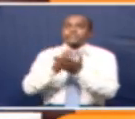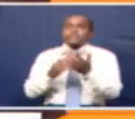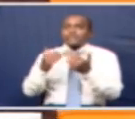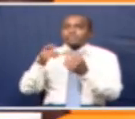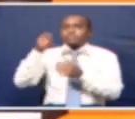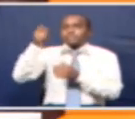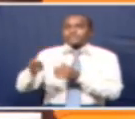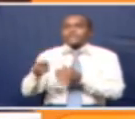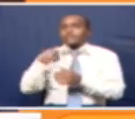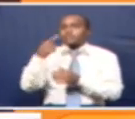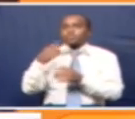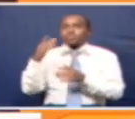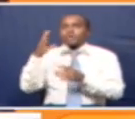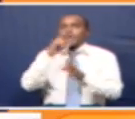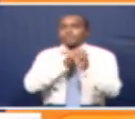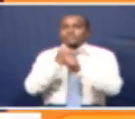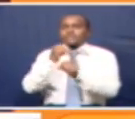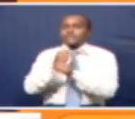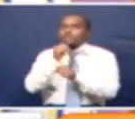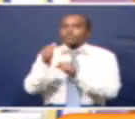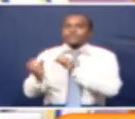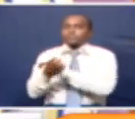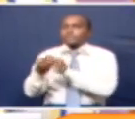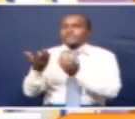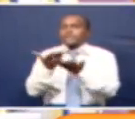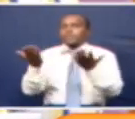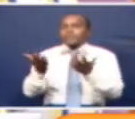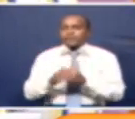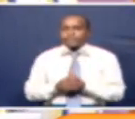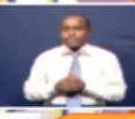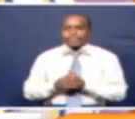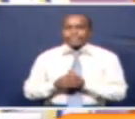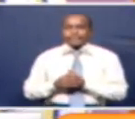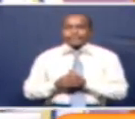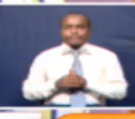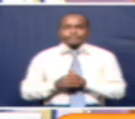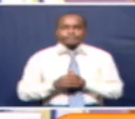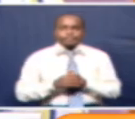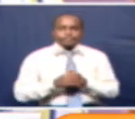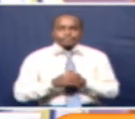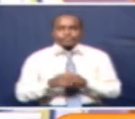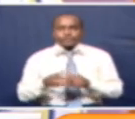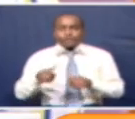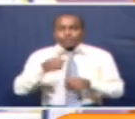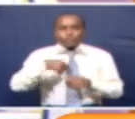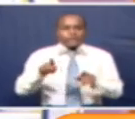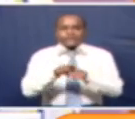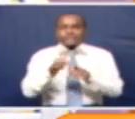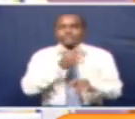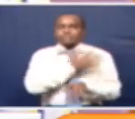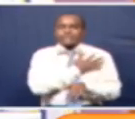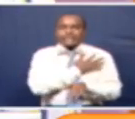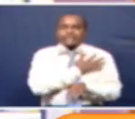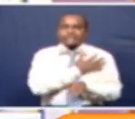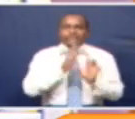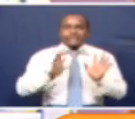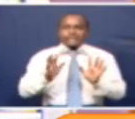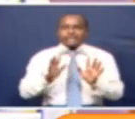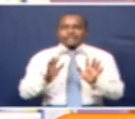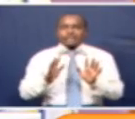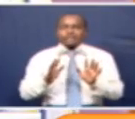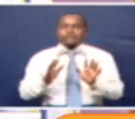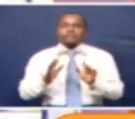absent and they did not even care to say where they were? You know, Hussein, we are not like NASA. We don't speak from both sides of our